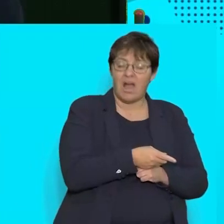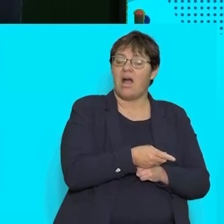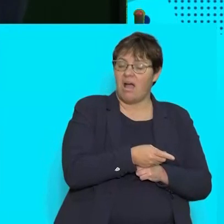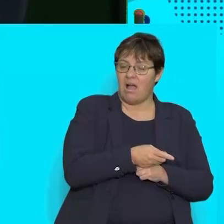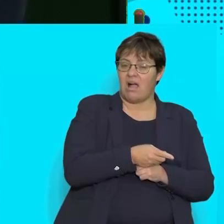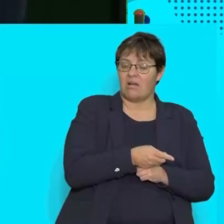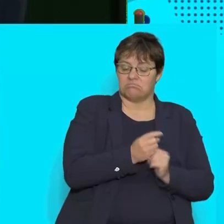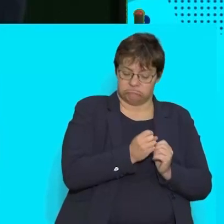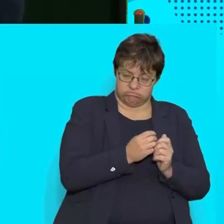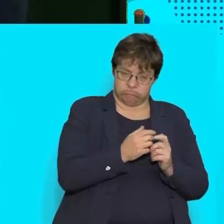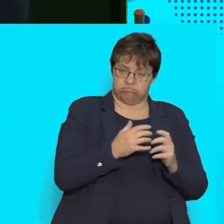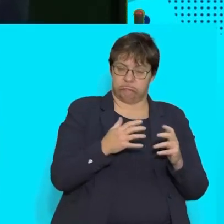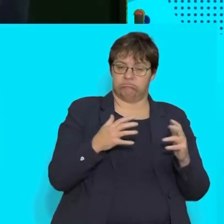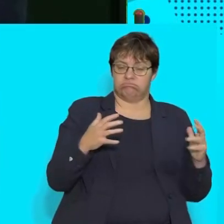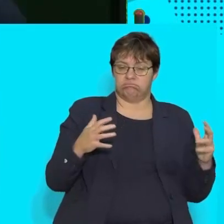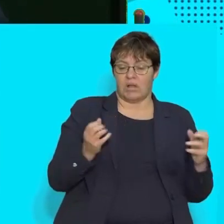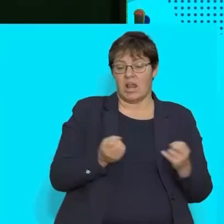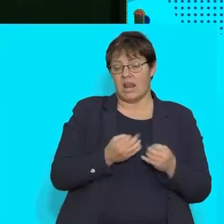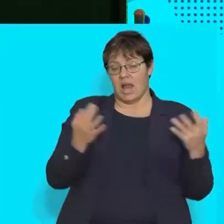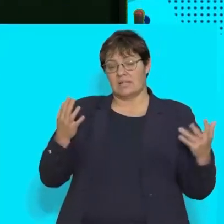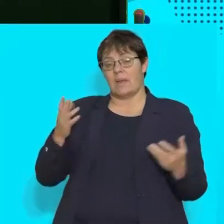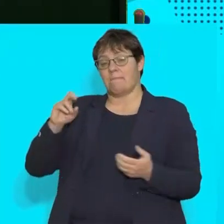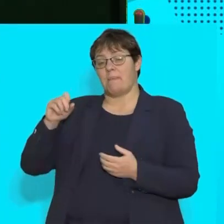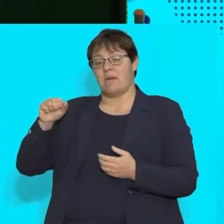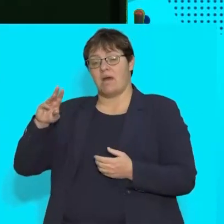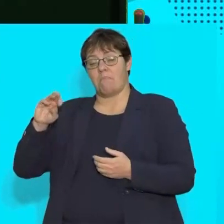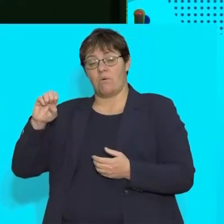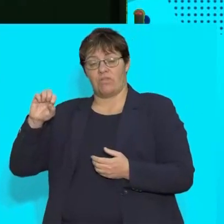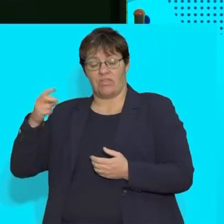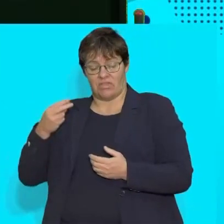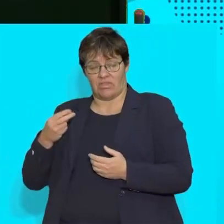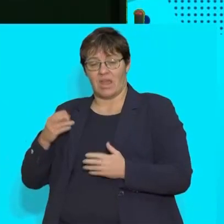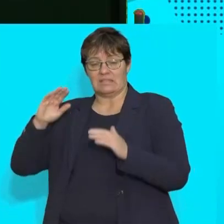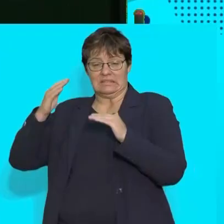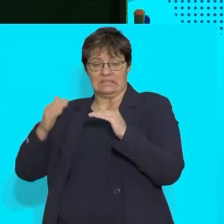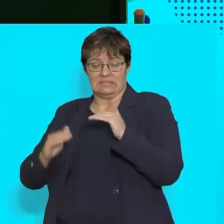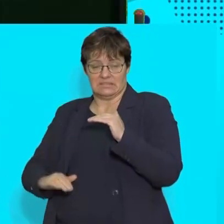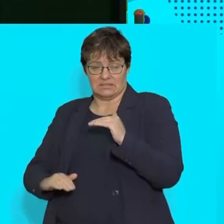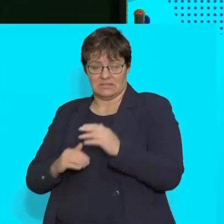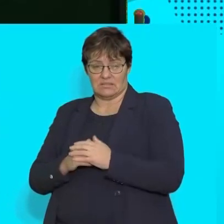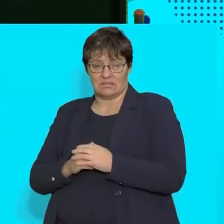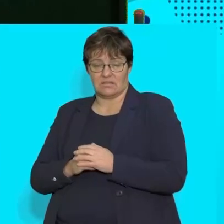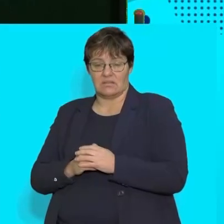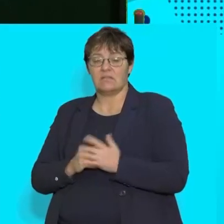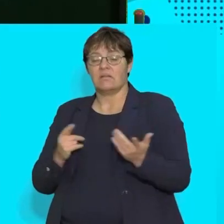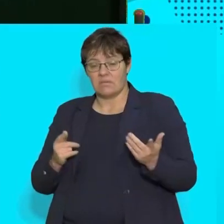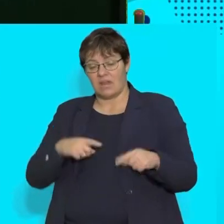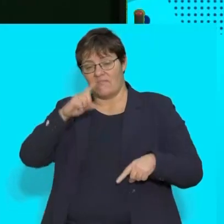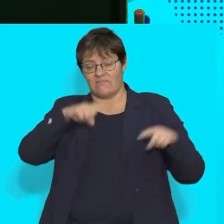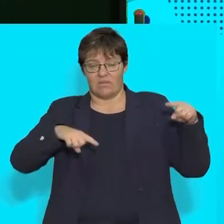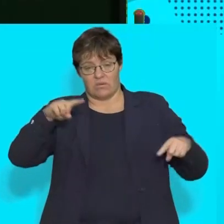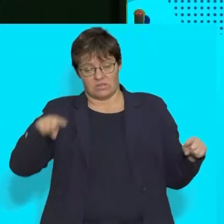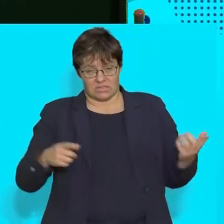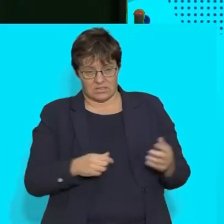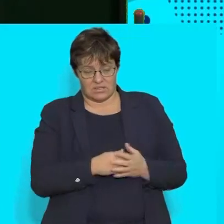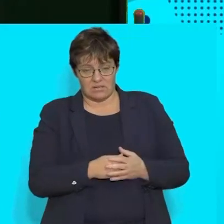significantly increased, and the light-colored peppered moths had decreased. So here we're seeing individuals having variation that